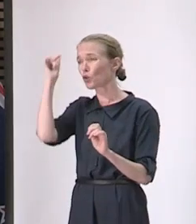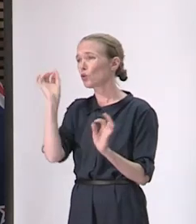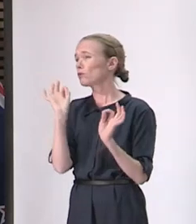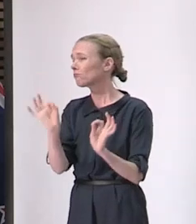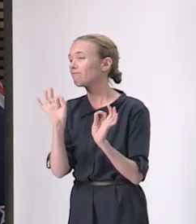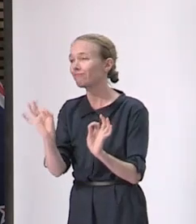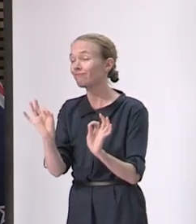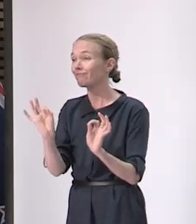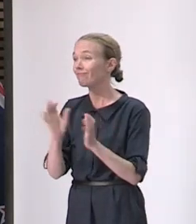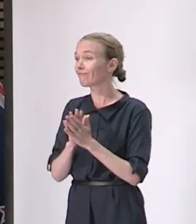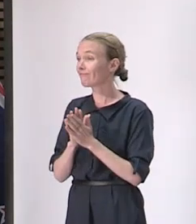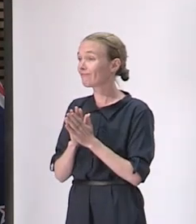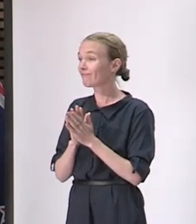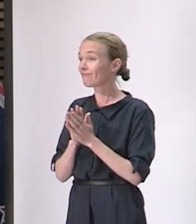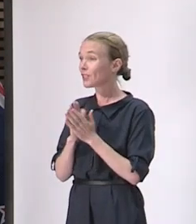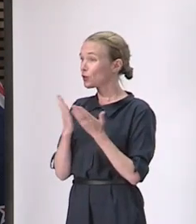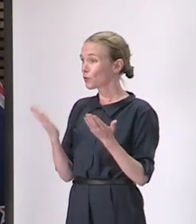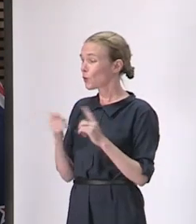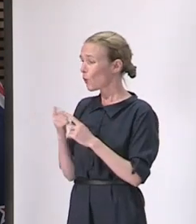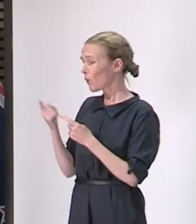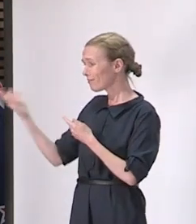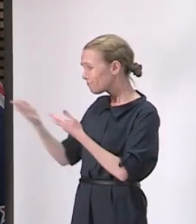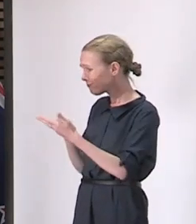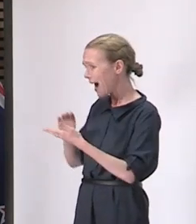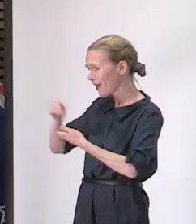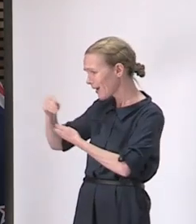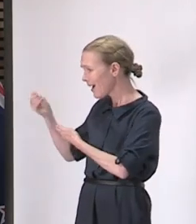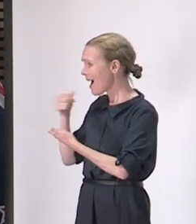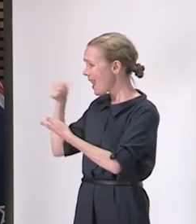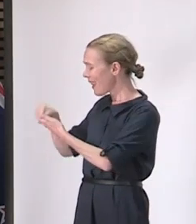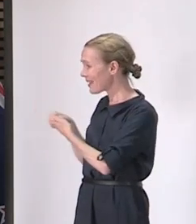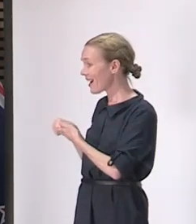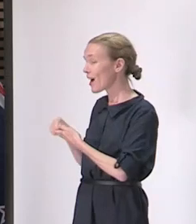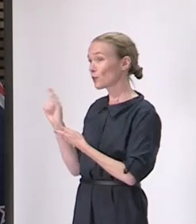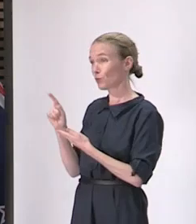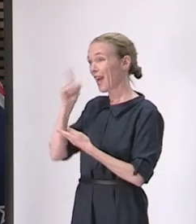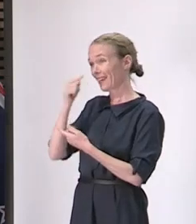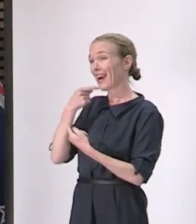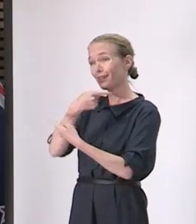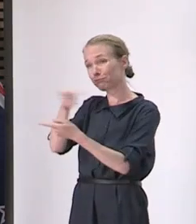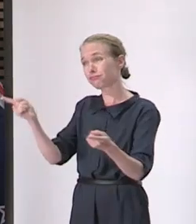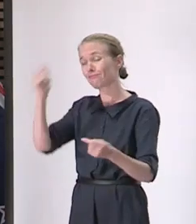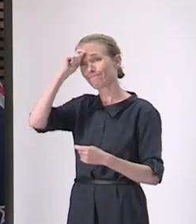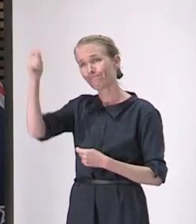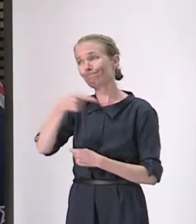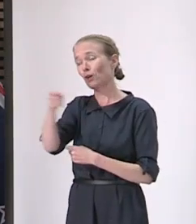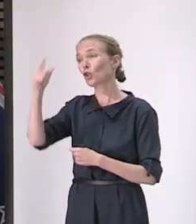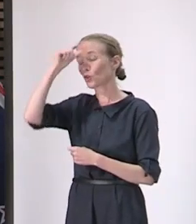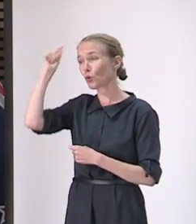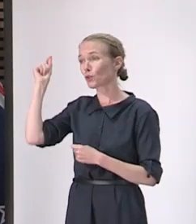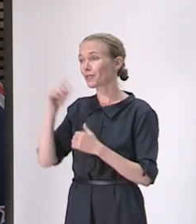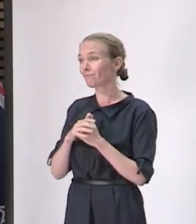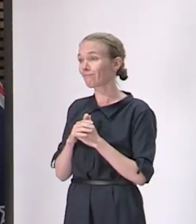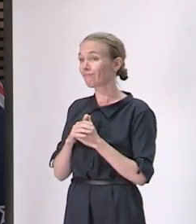health system. I don't often get a chance to pass on that feedback, but today seems like the day to do it. Can I also acknowledge that we have a huge nursing